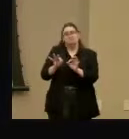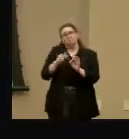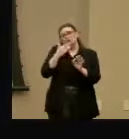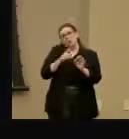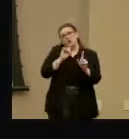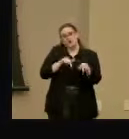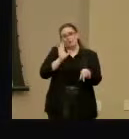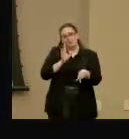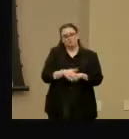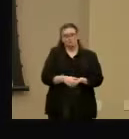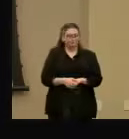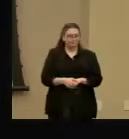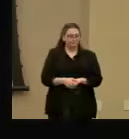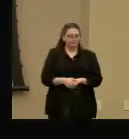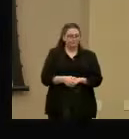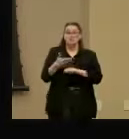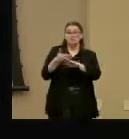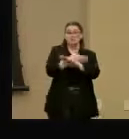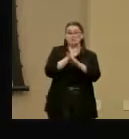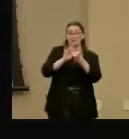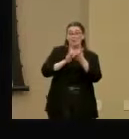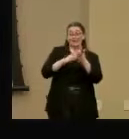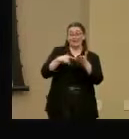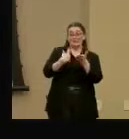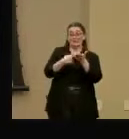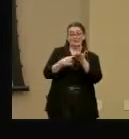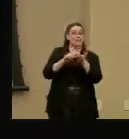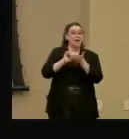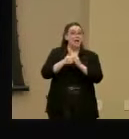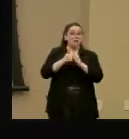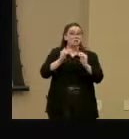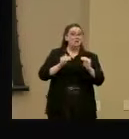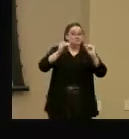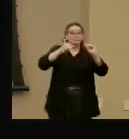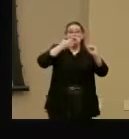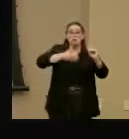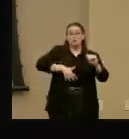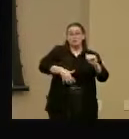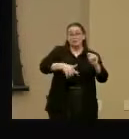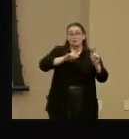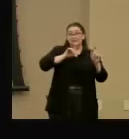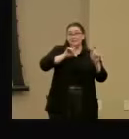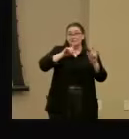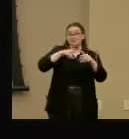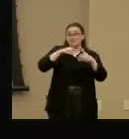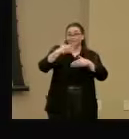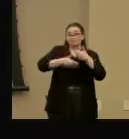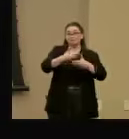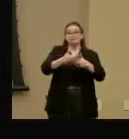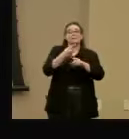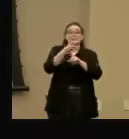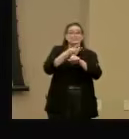I move back to medications, what can we do to optimize good pregnancy outcomes? Again, control the lupus for at least 6 months